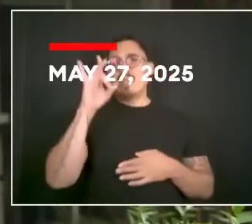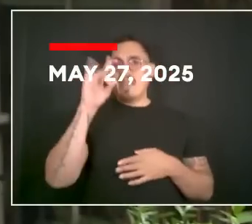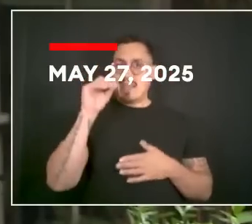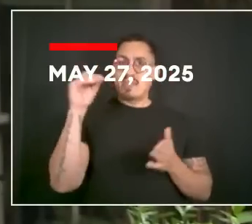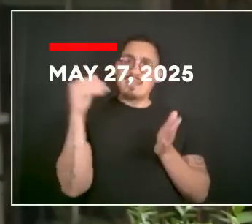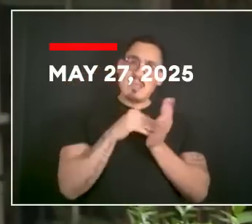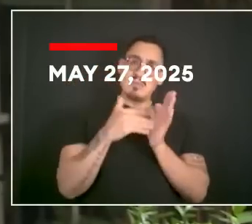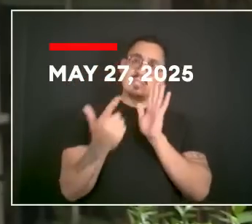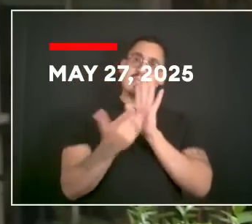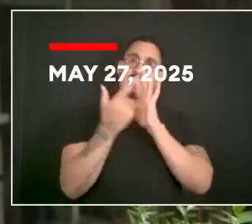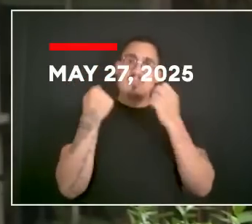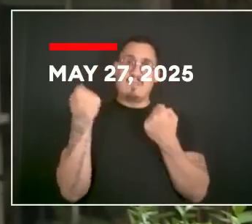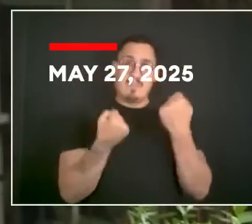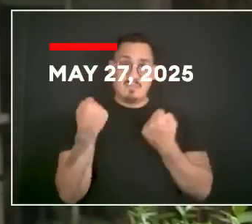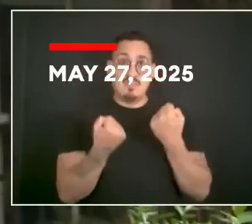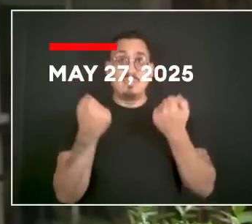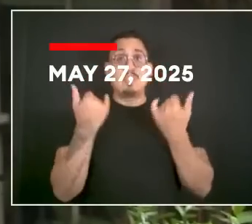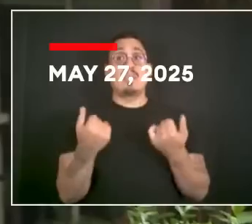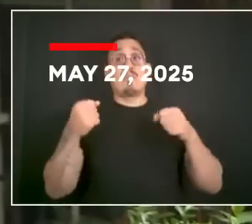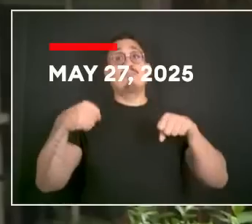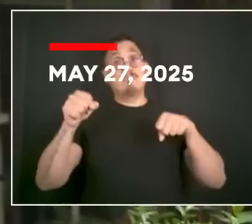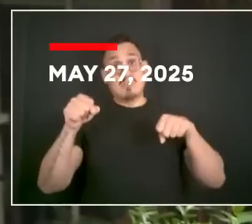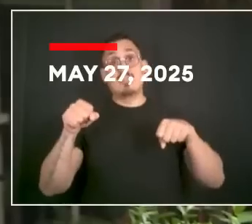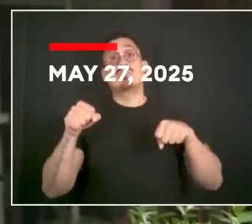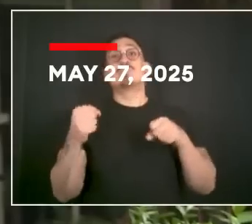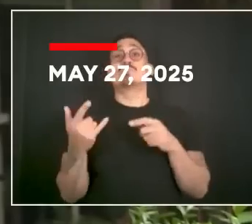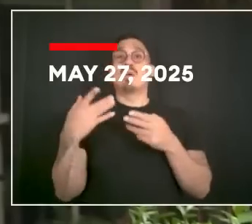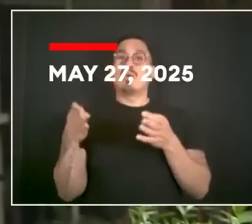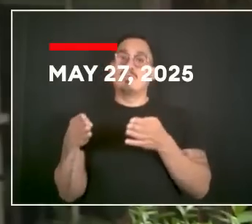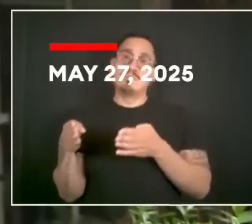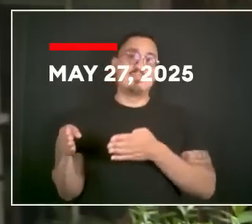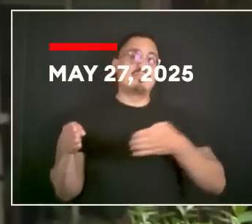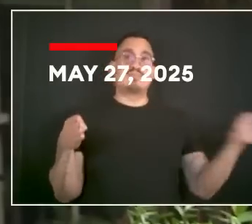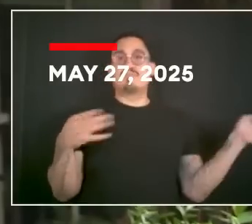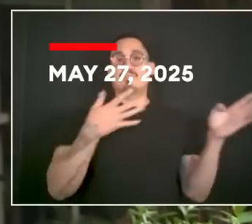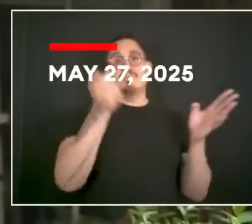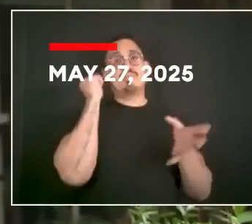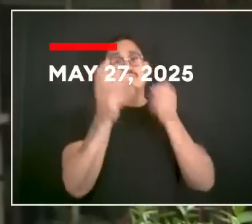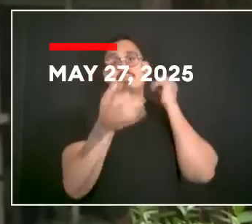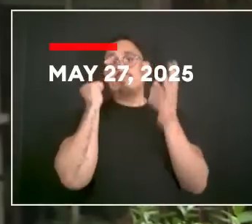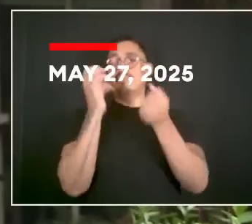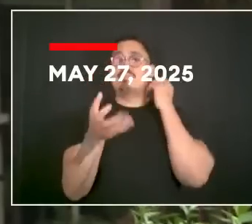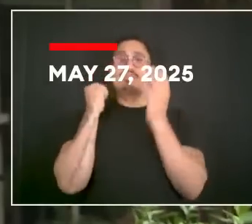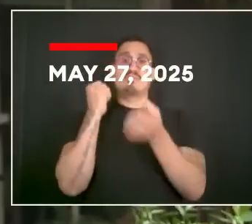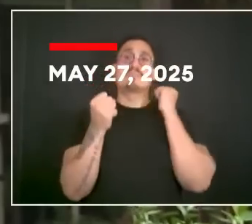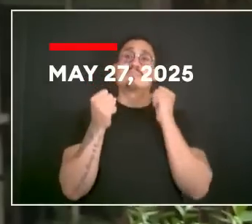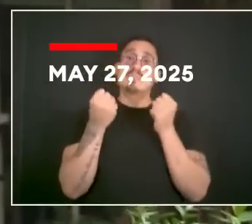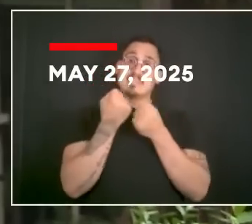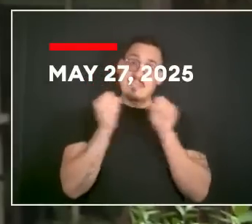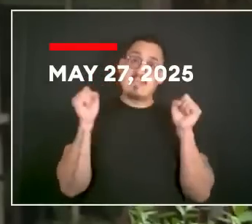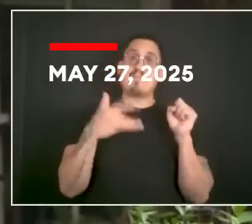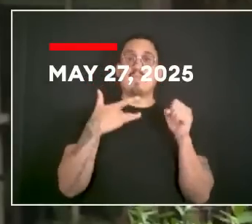and scooters. And so now we're saying everyone must be part of the street safety game. That is how you get